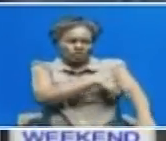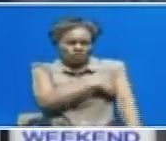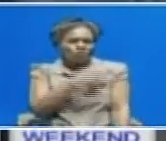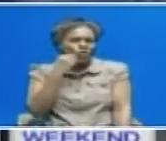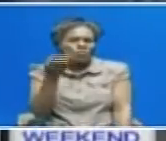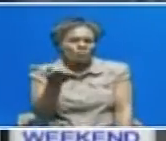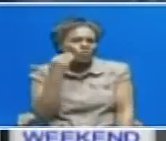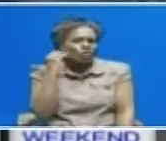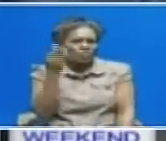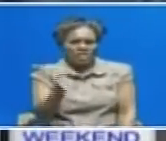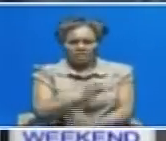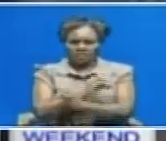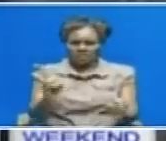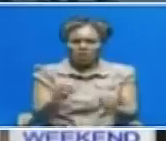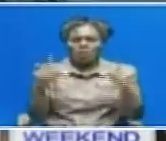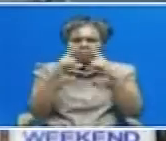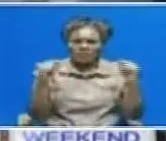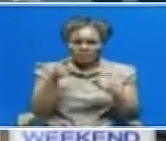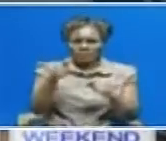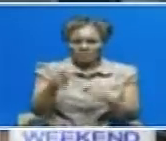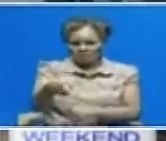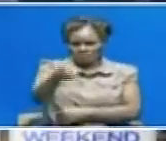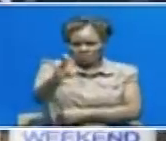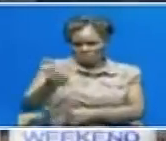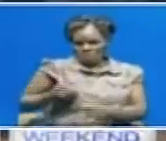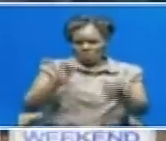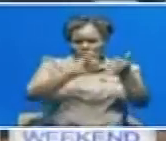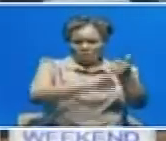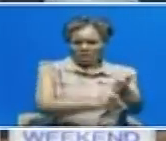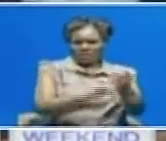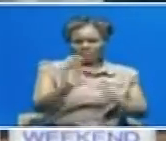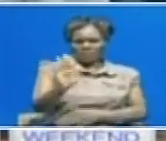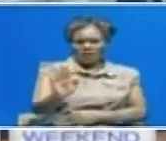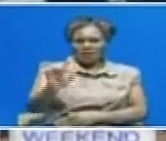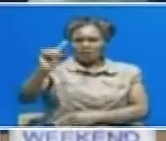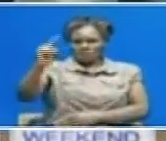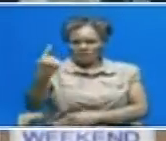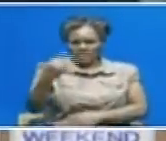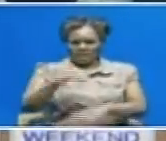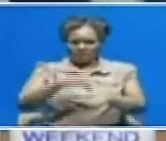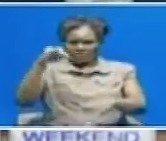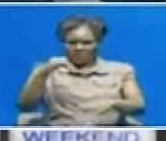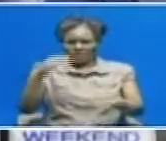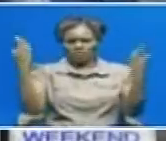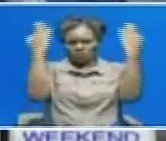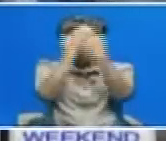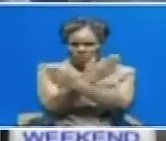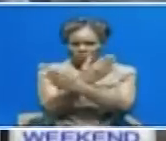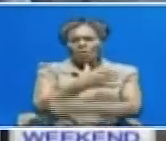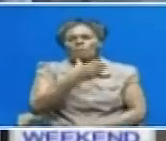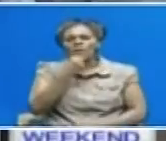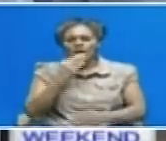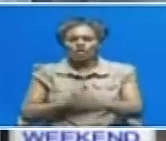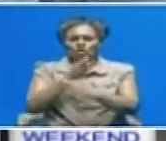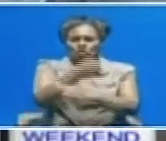then. And as though to leave a message for him, they shot his wife. She was the first victim of the night attack. The men would then